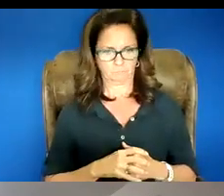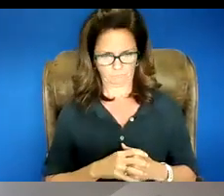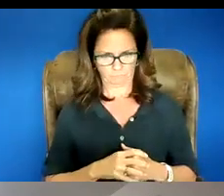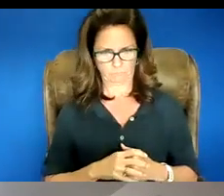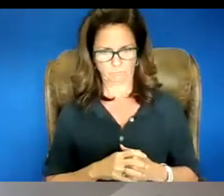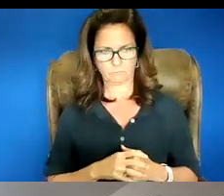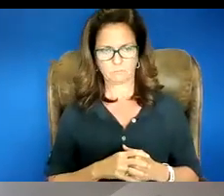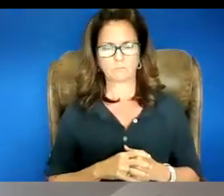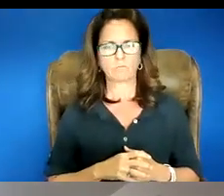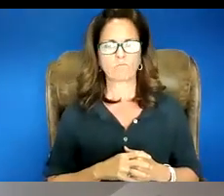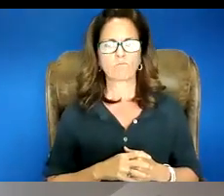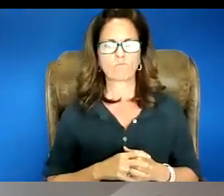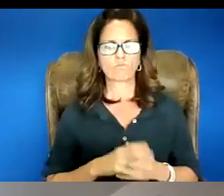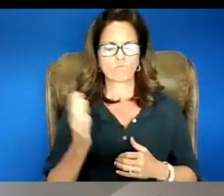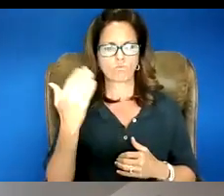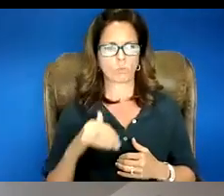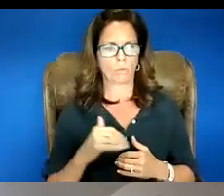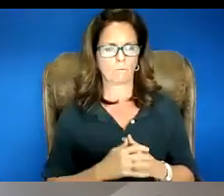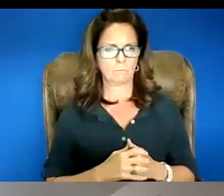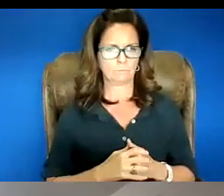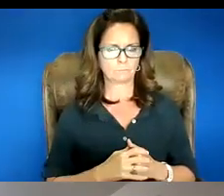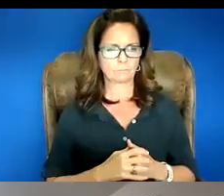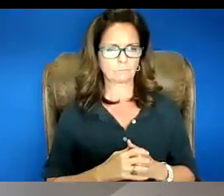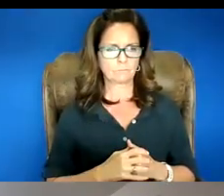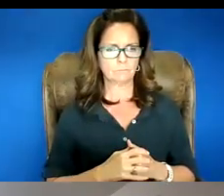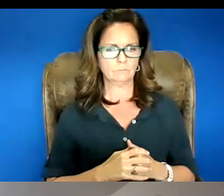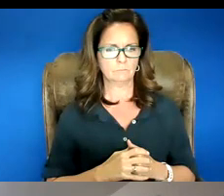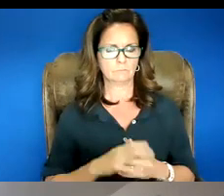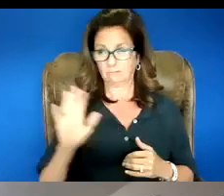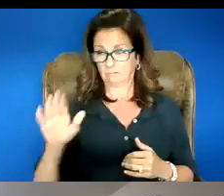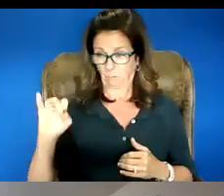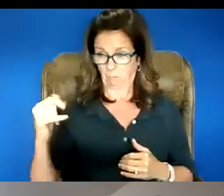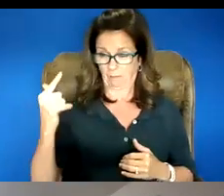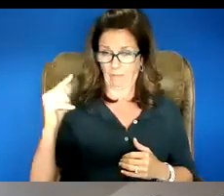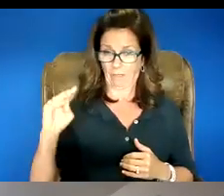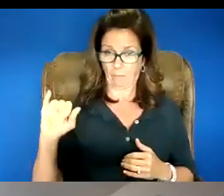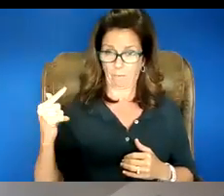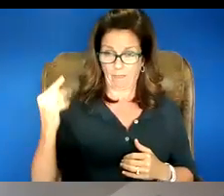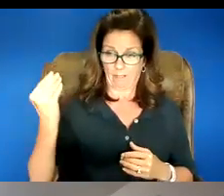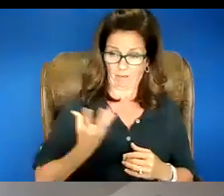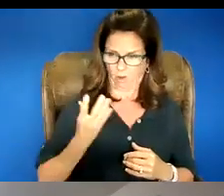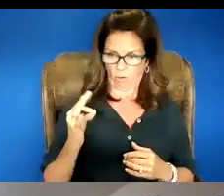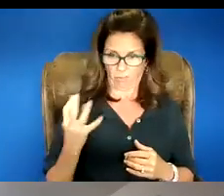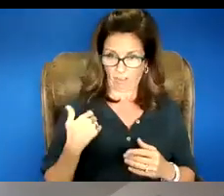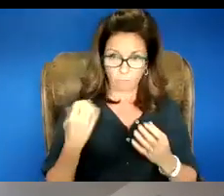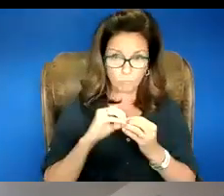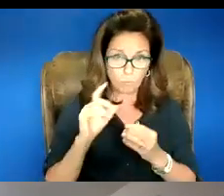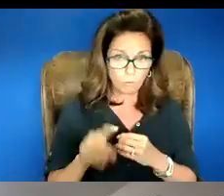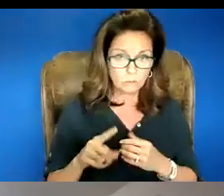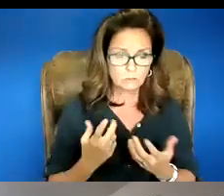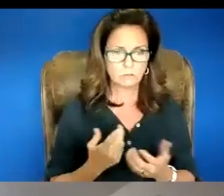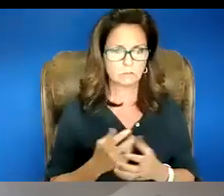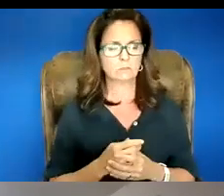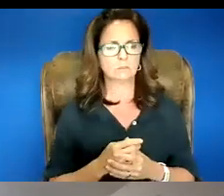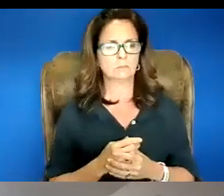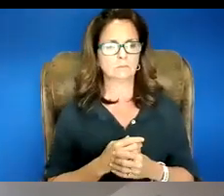Okay, let me go on to this slide, and Meg, let me know if there's more questions that are relevant to where we are.